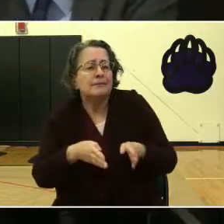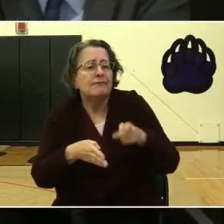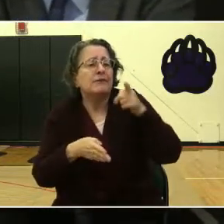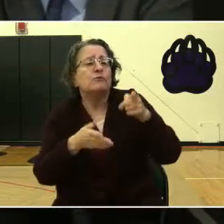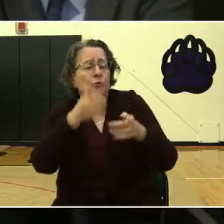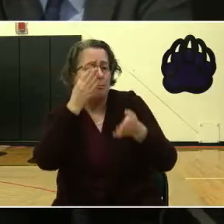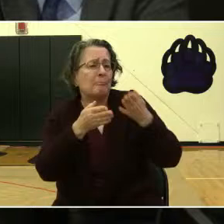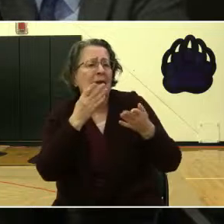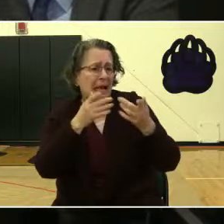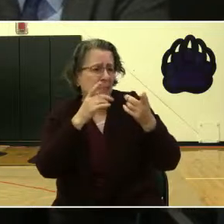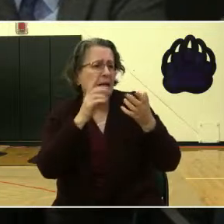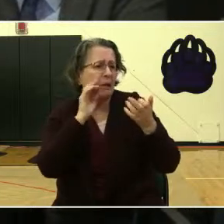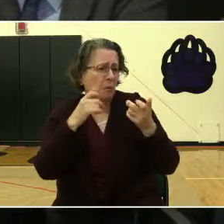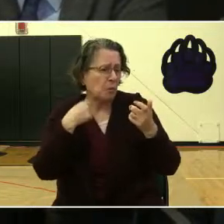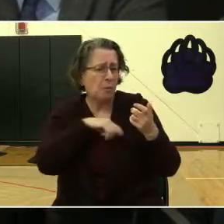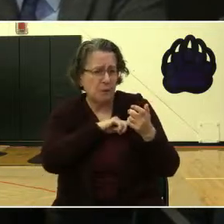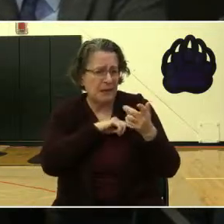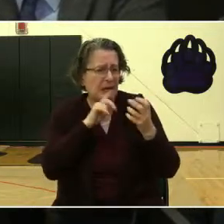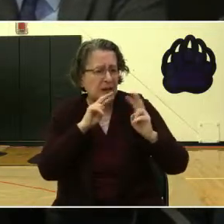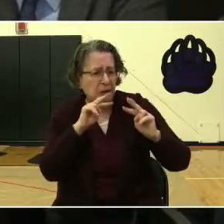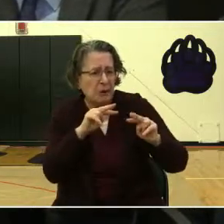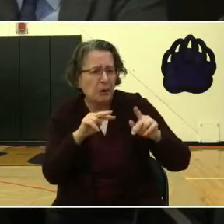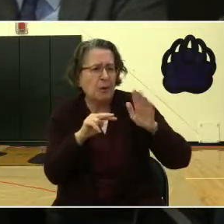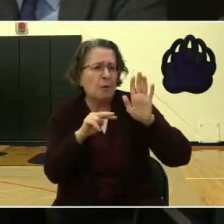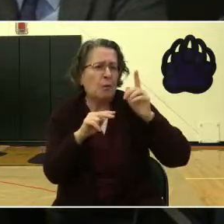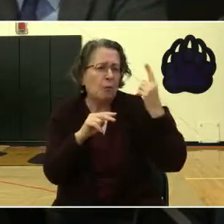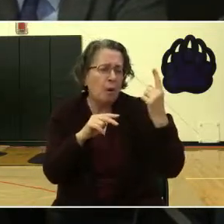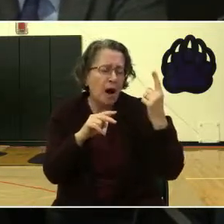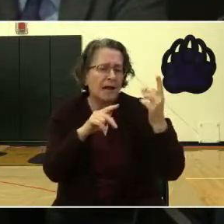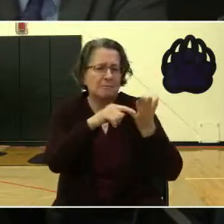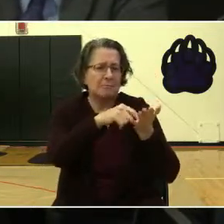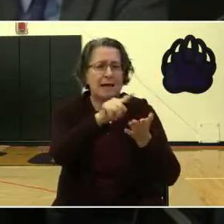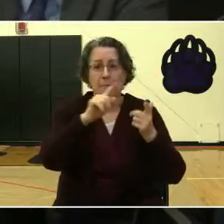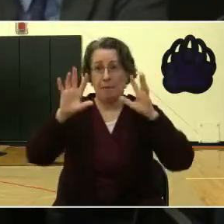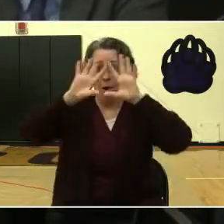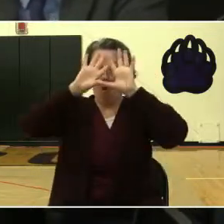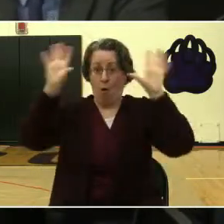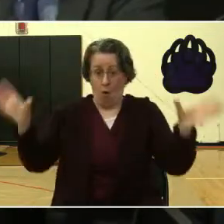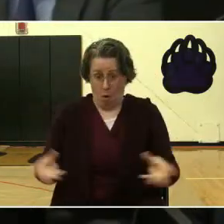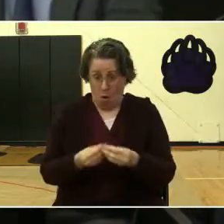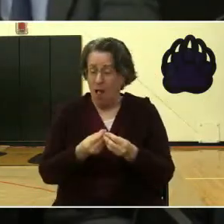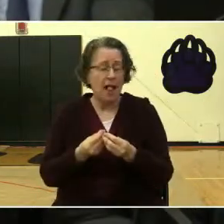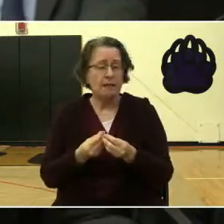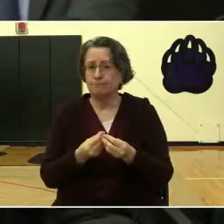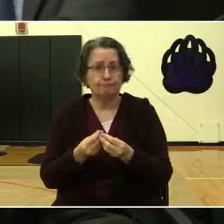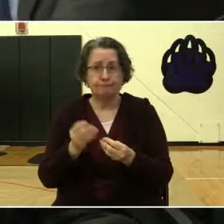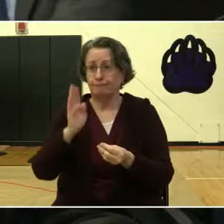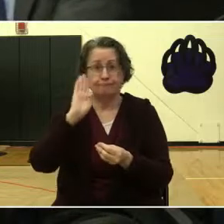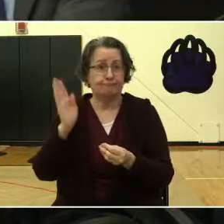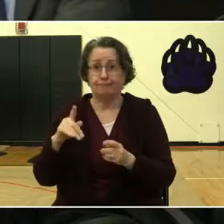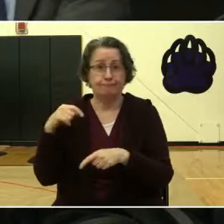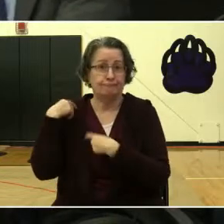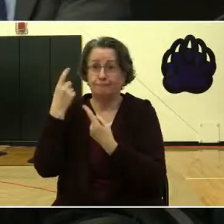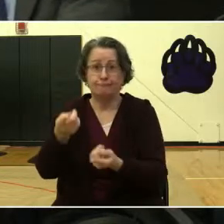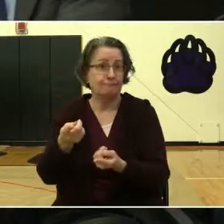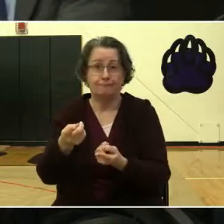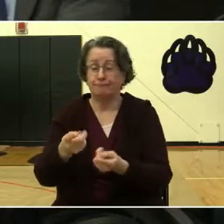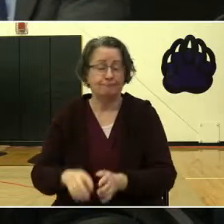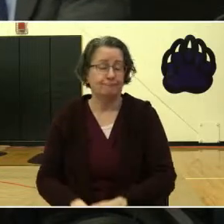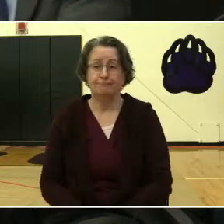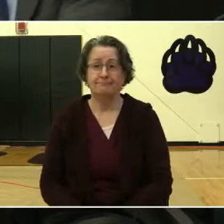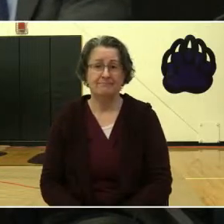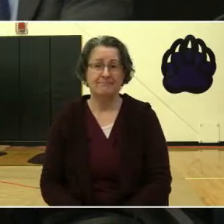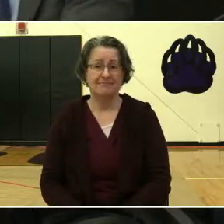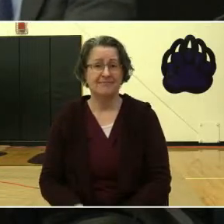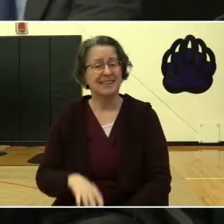you but this type of like looking at all of them together that's what I meant yeah um as far as I'm aware we haven't done this before and that's